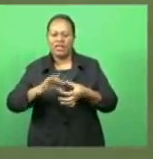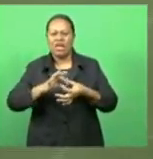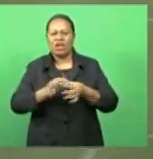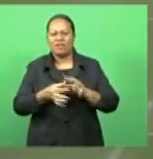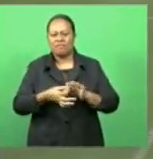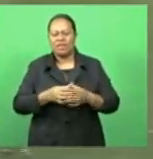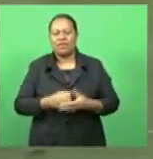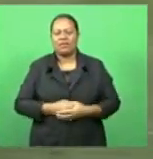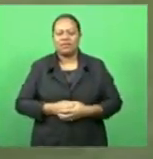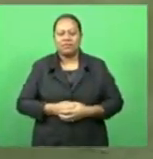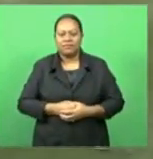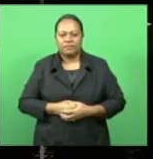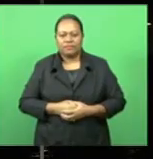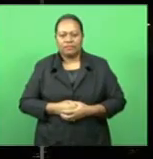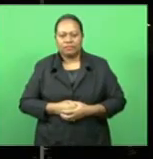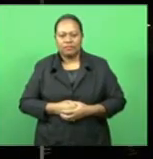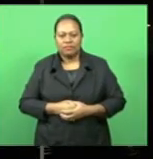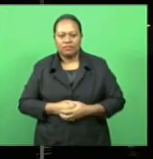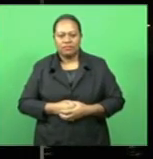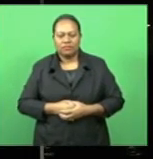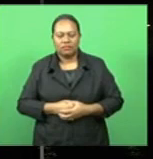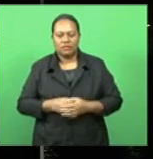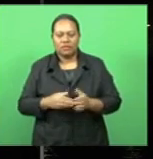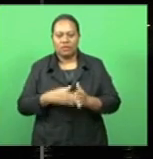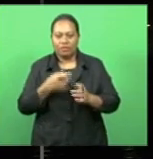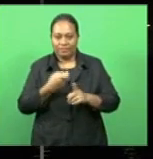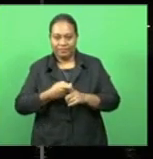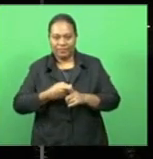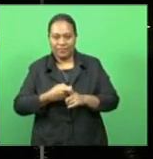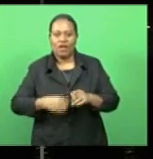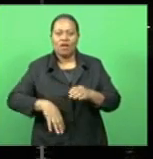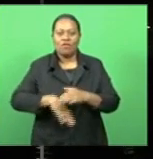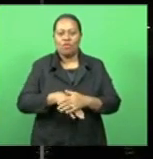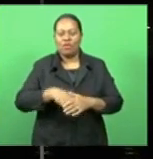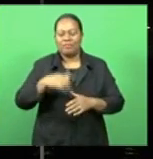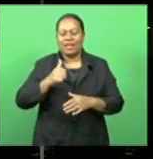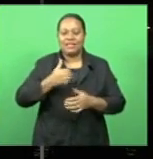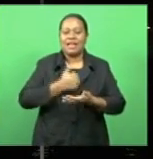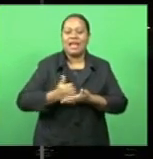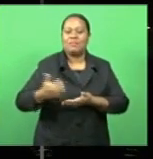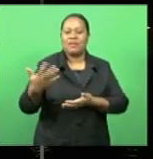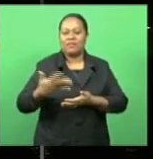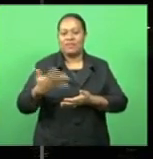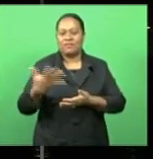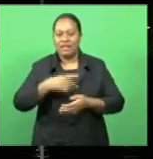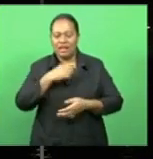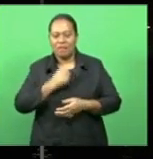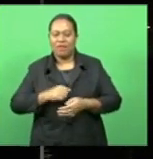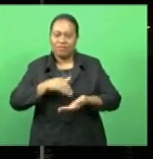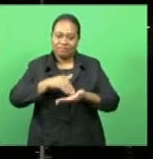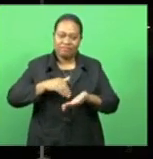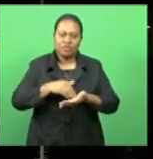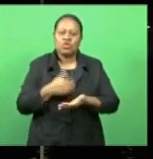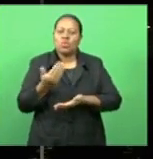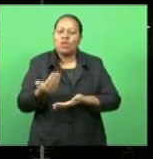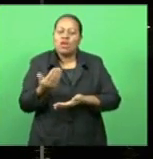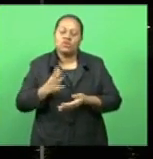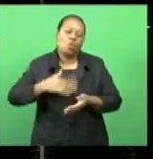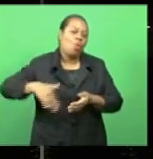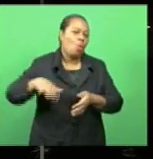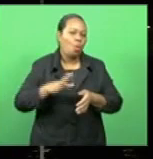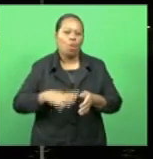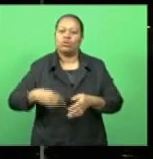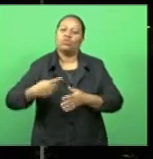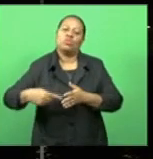Tavi, FBC Sports. Kaviti Silktail's fullback Ratitimothina Motukula is urging players to remain focused on